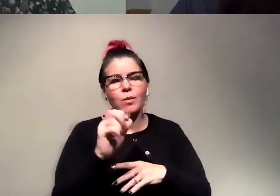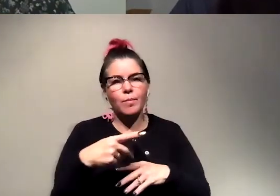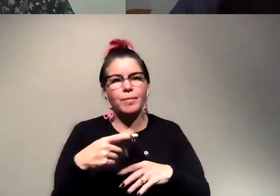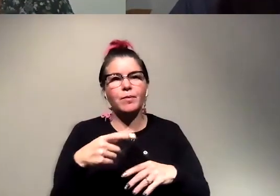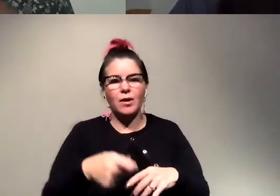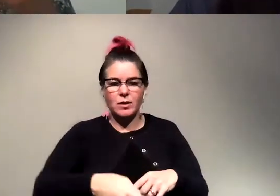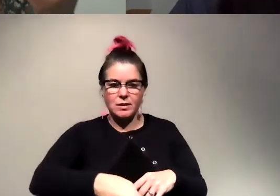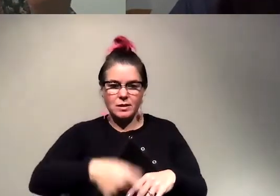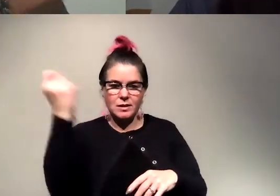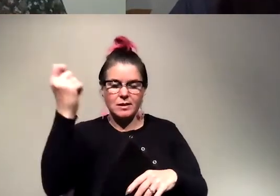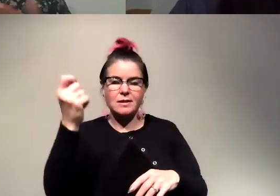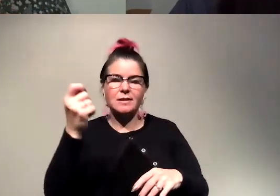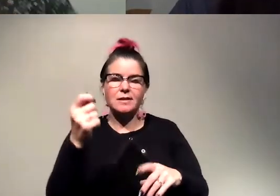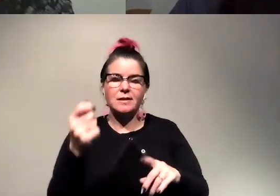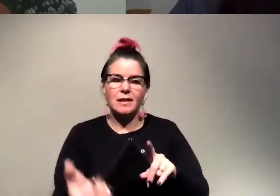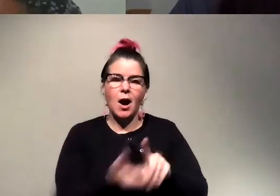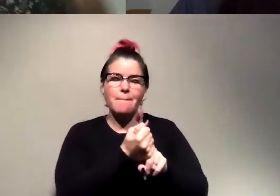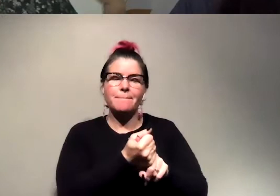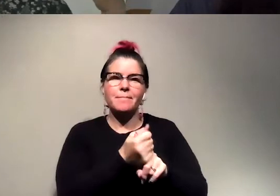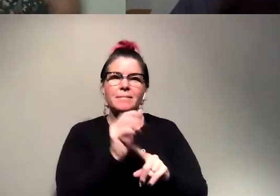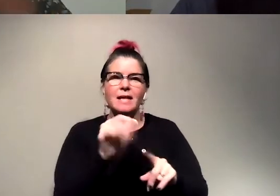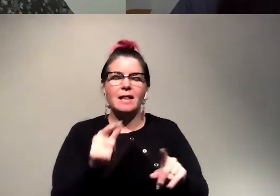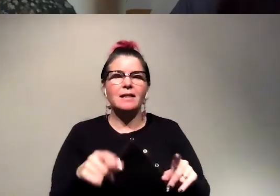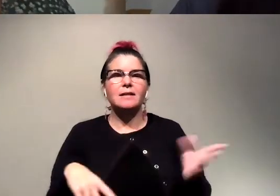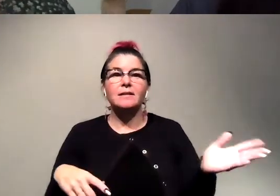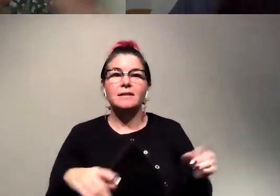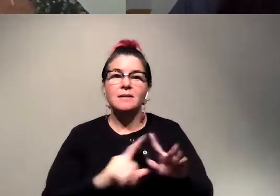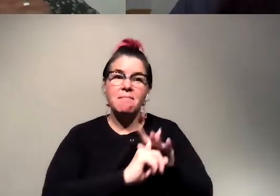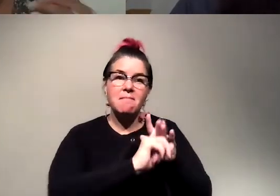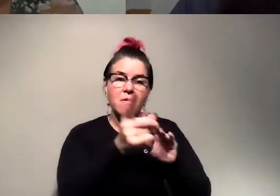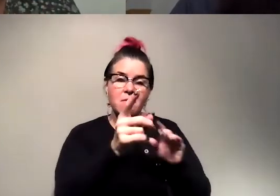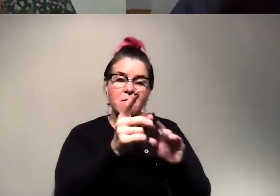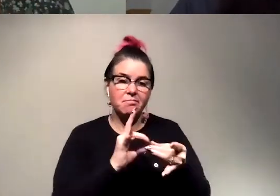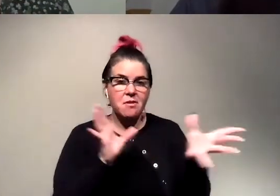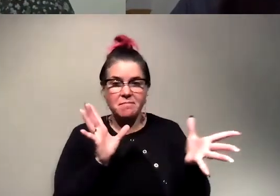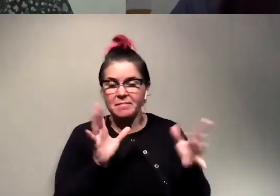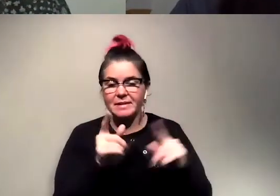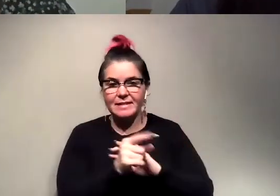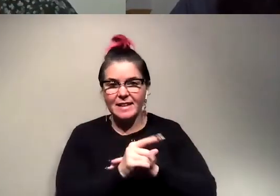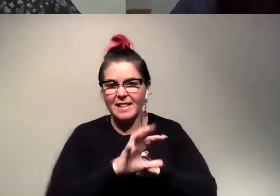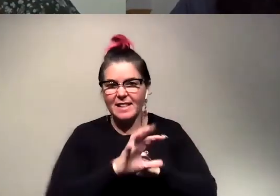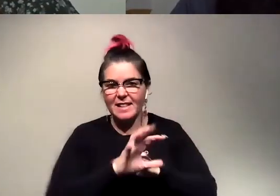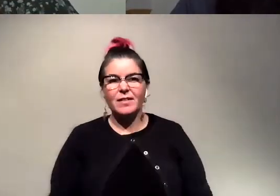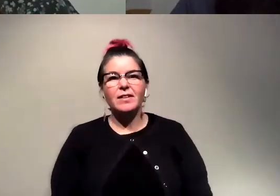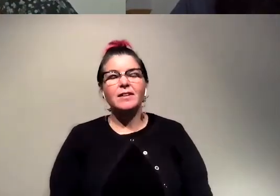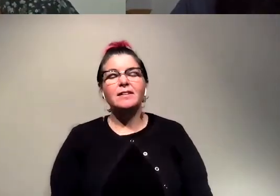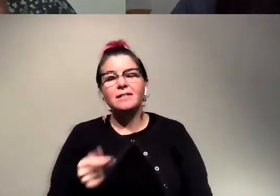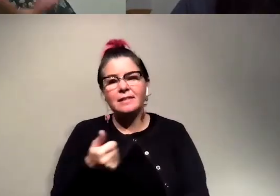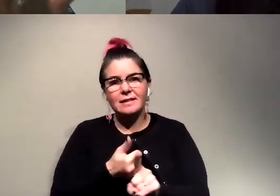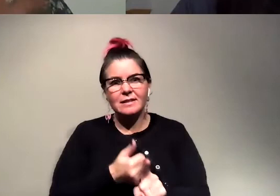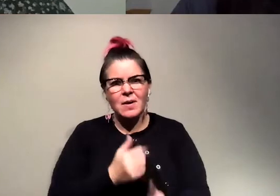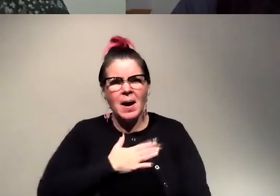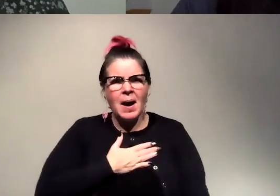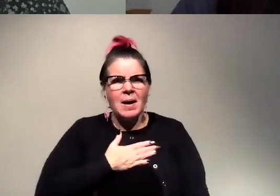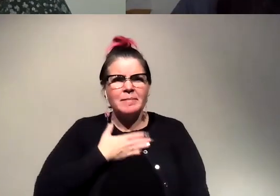pulling it, and it like got the tail, and it was like, okay, bye, and it dropped the tail and left. And so she was so upset. She's